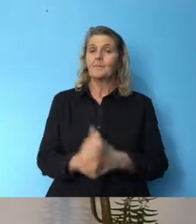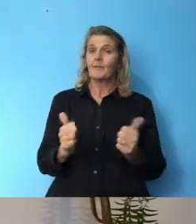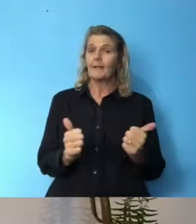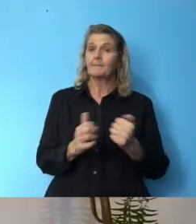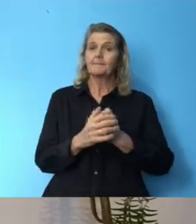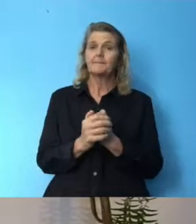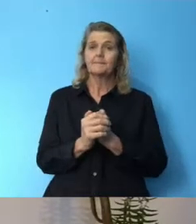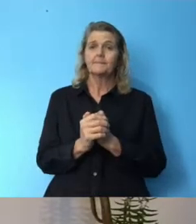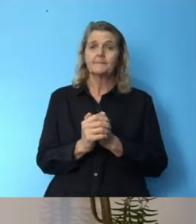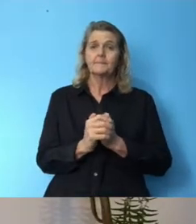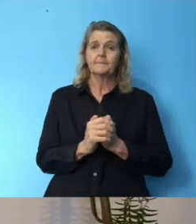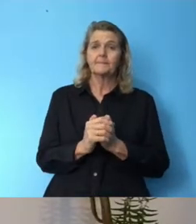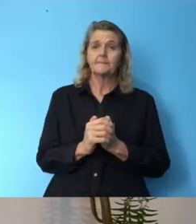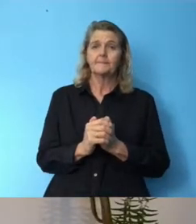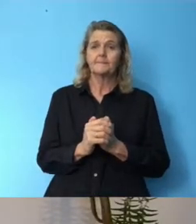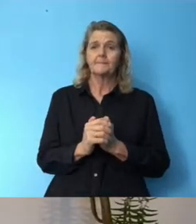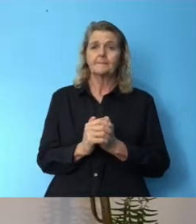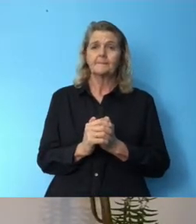Okay, and now